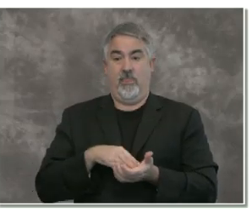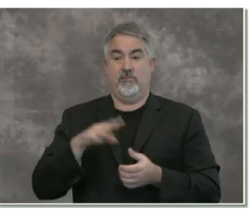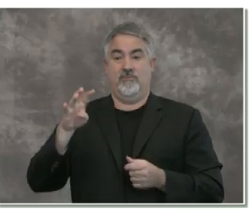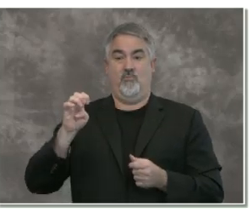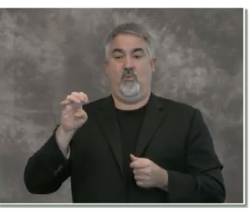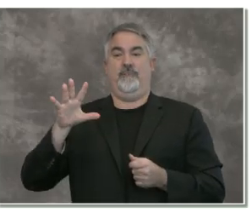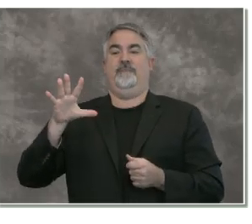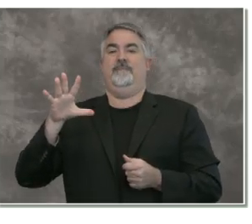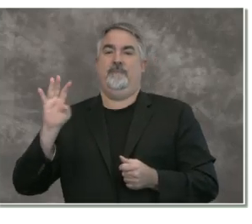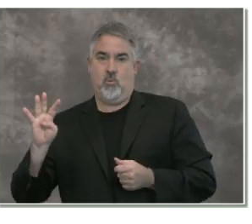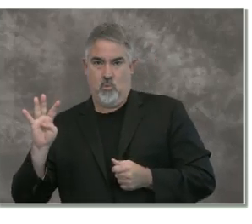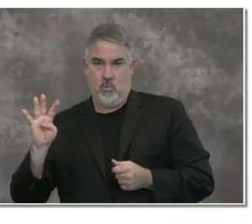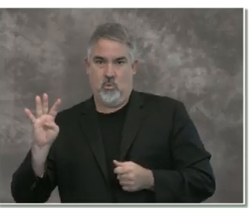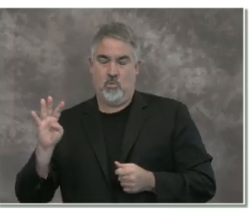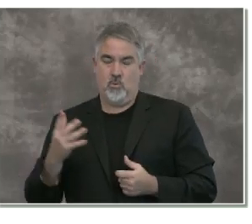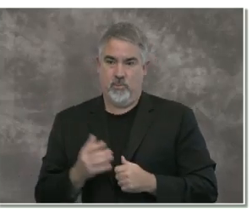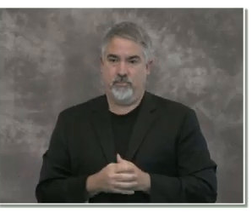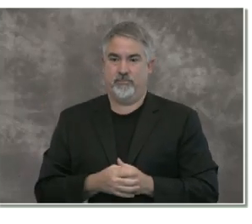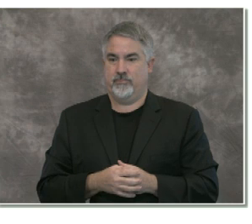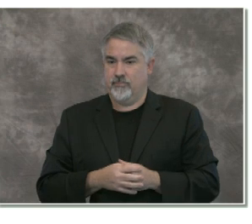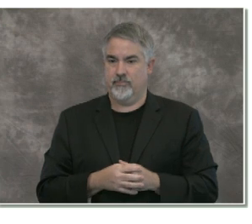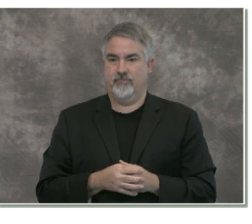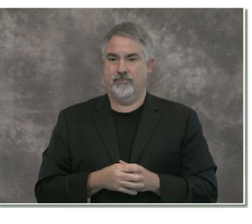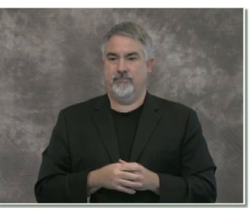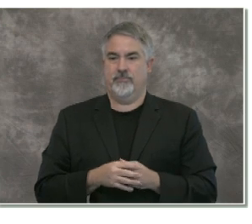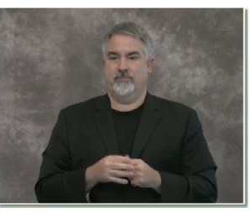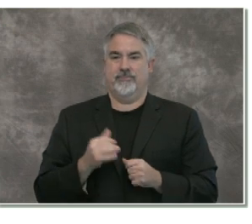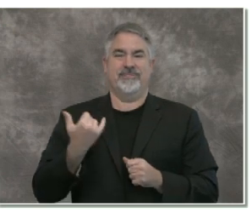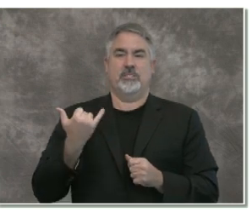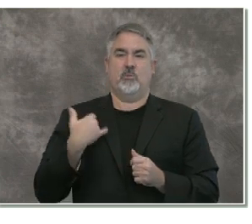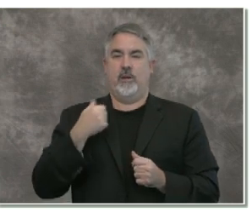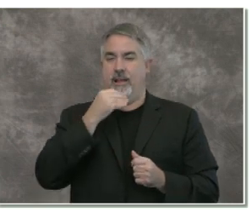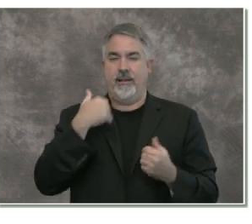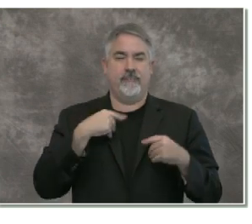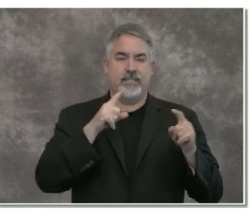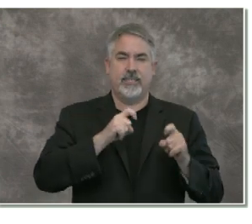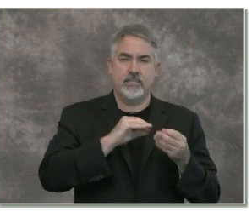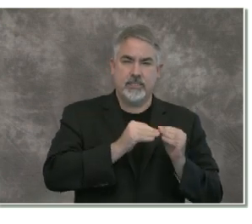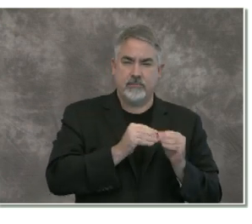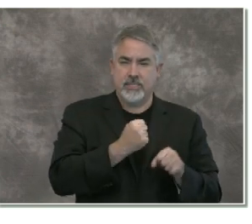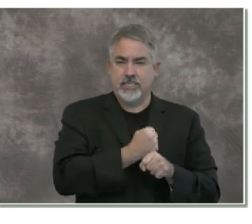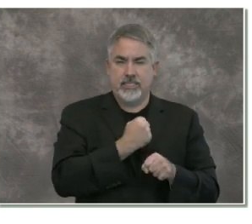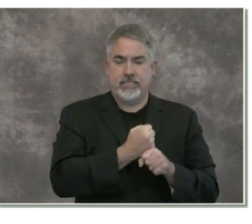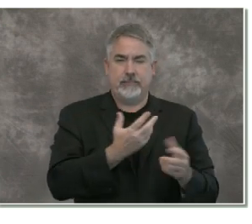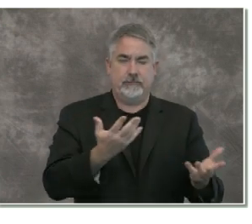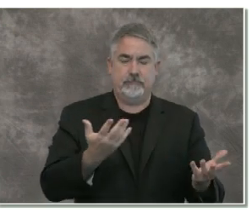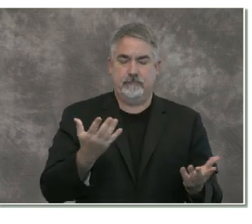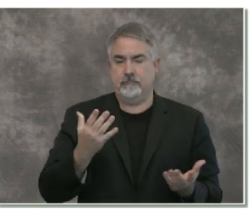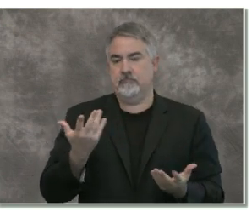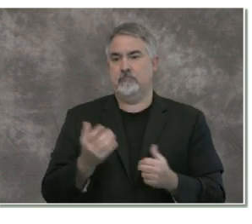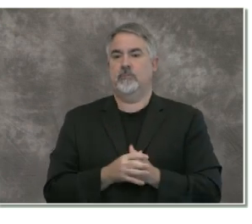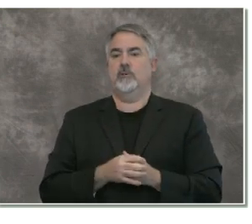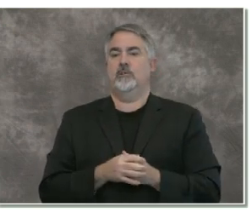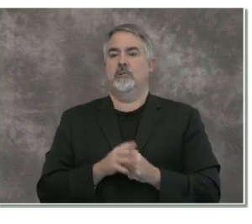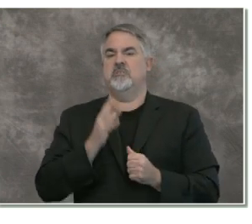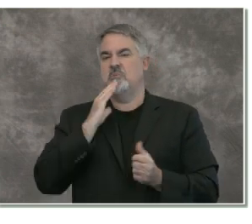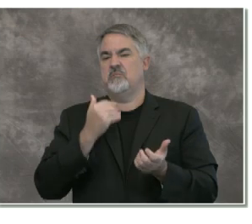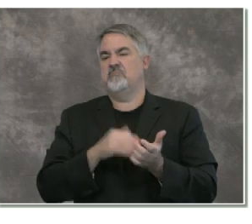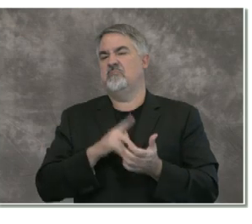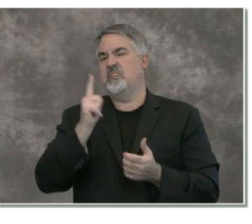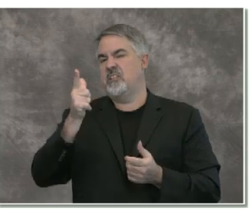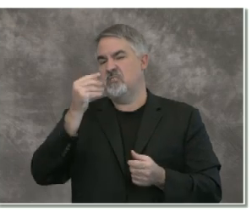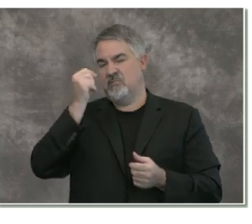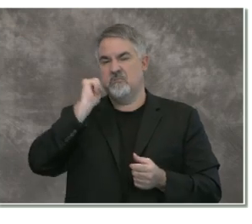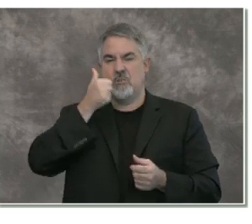1,454. We don't have a chart on testing today. There's a data issue we're resolving. We will bring that back tomorrow